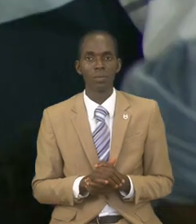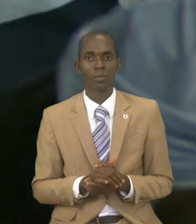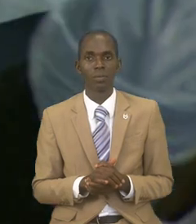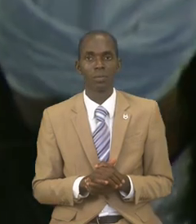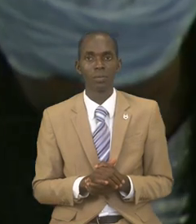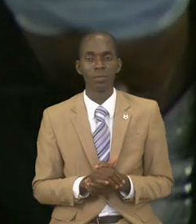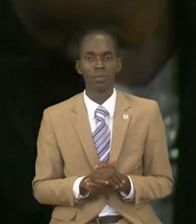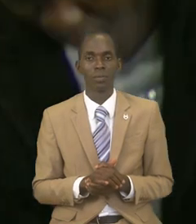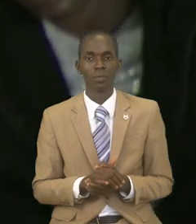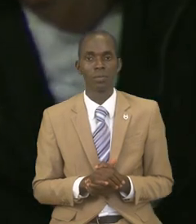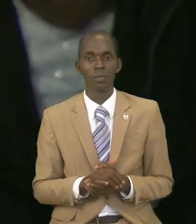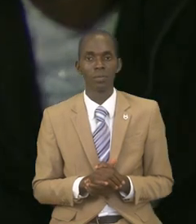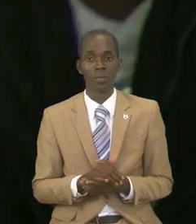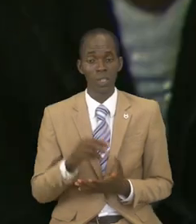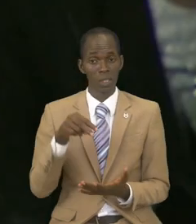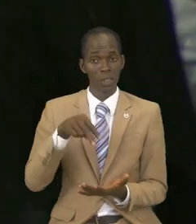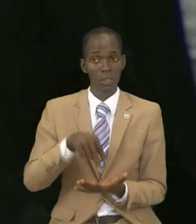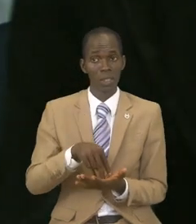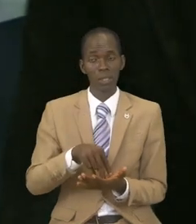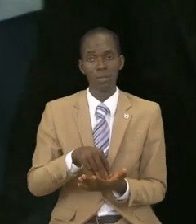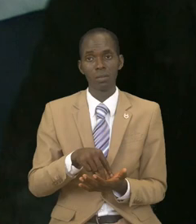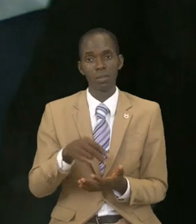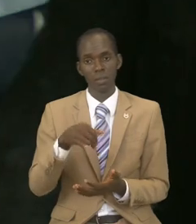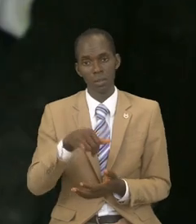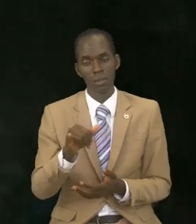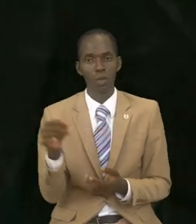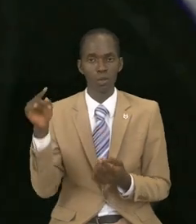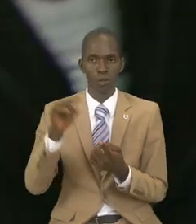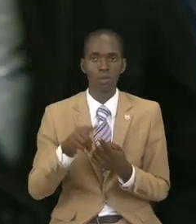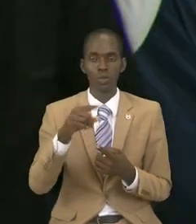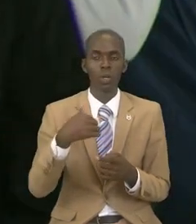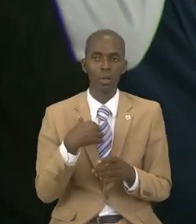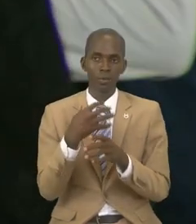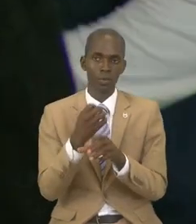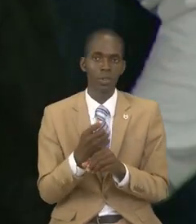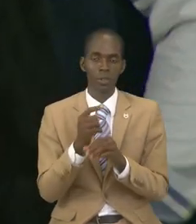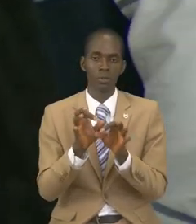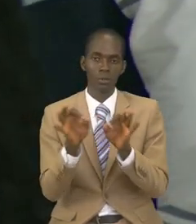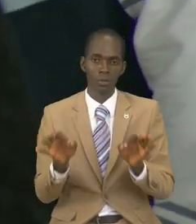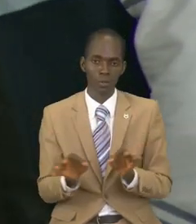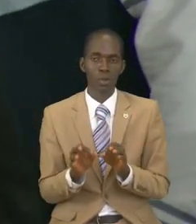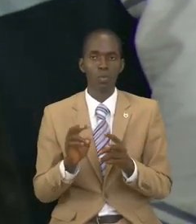Remain standing until somebody has attended to you.